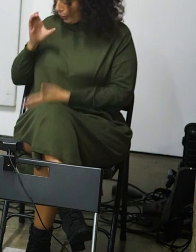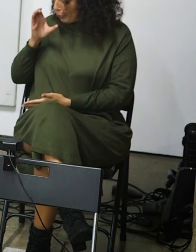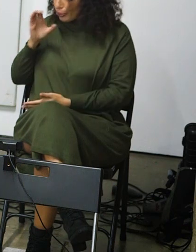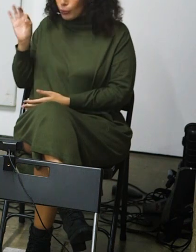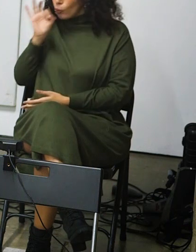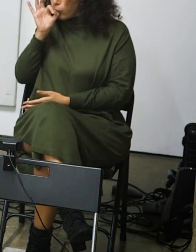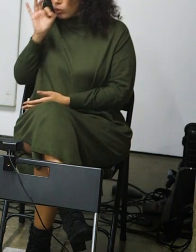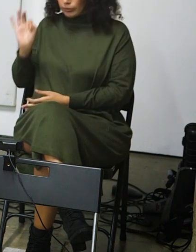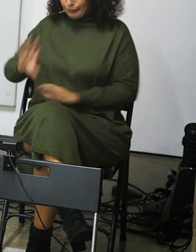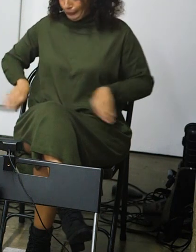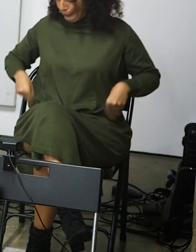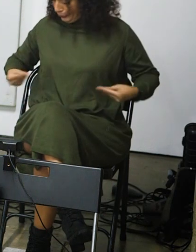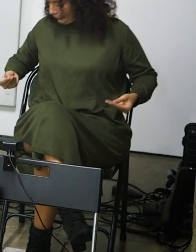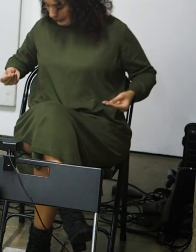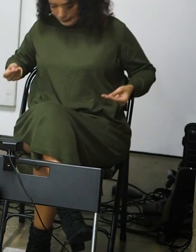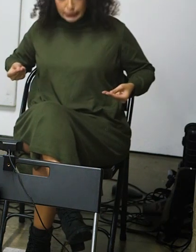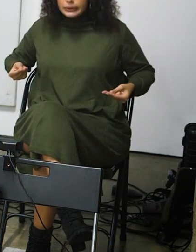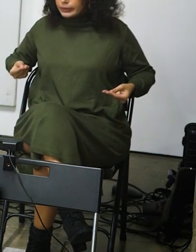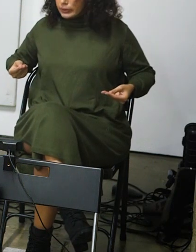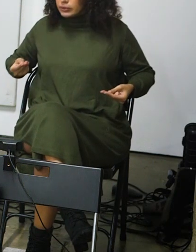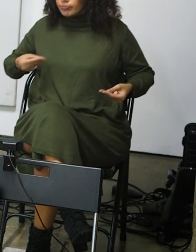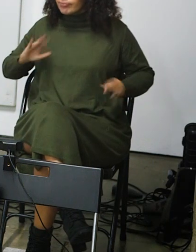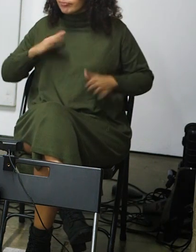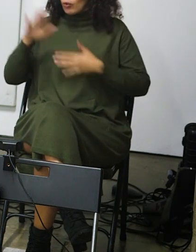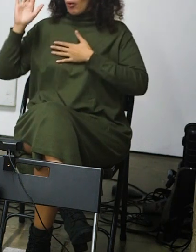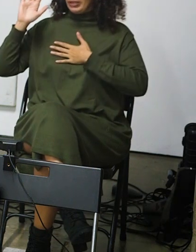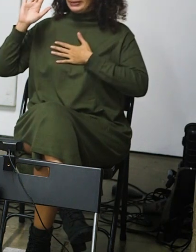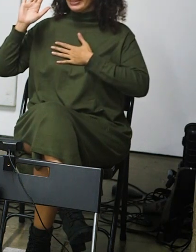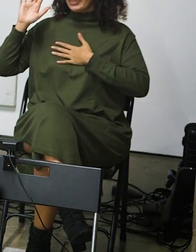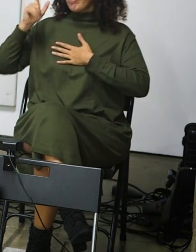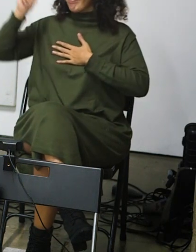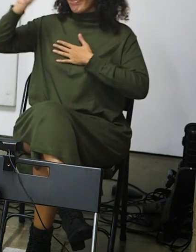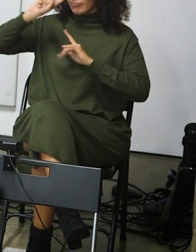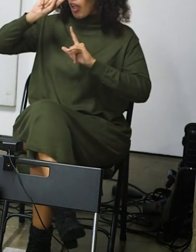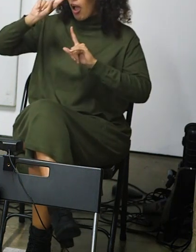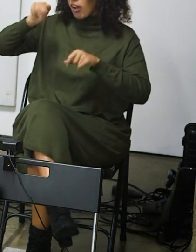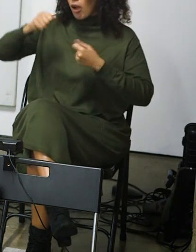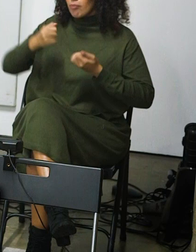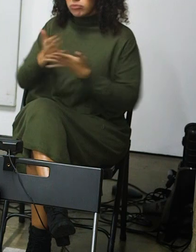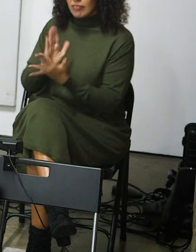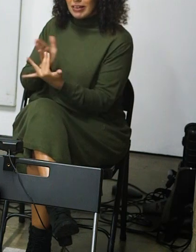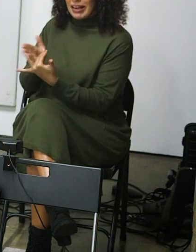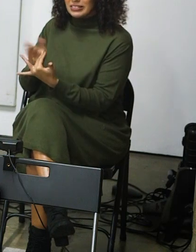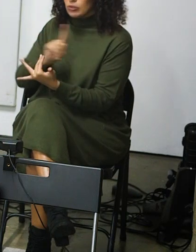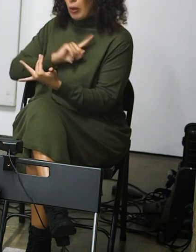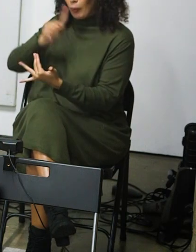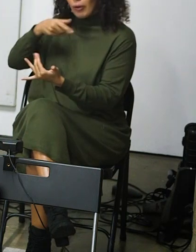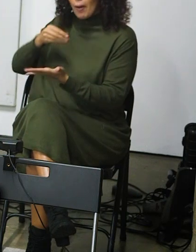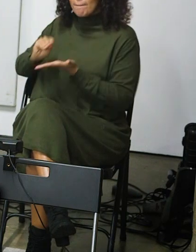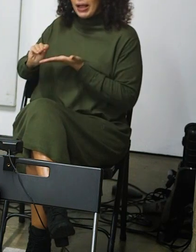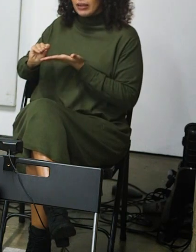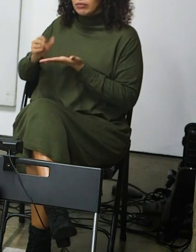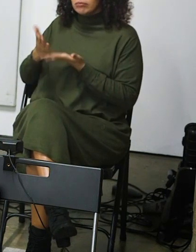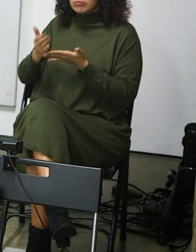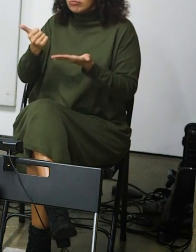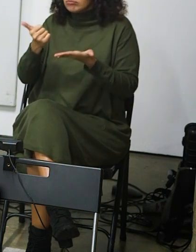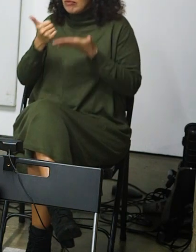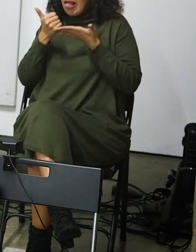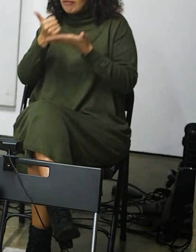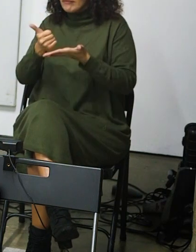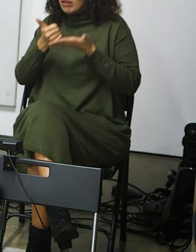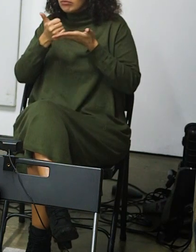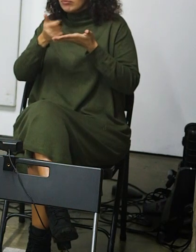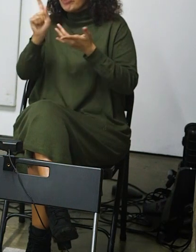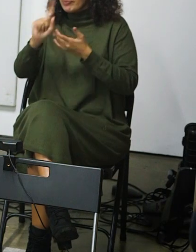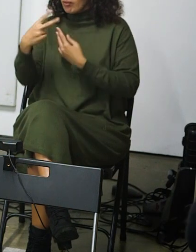being just really honest about what access you're not providing as well. can just help people make decisions